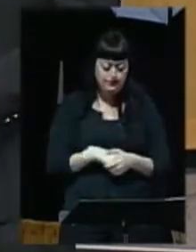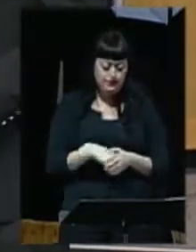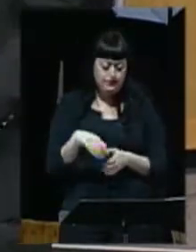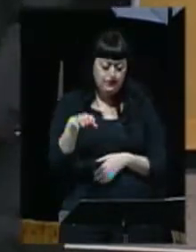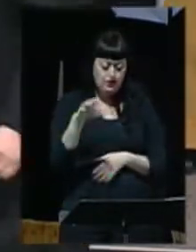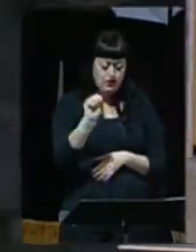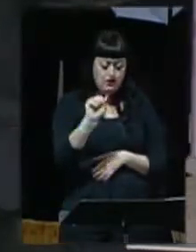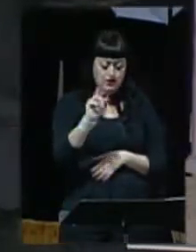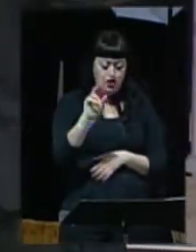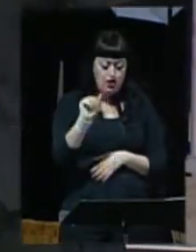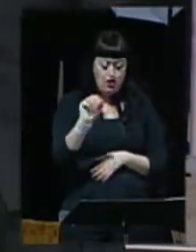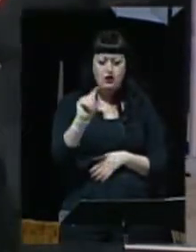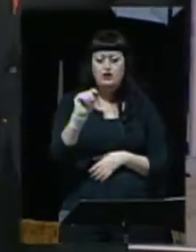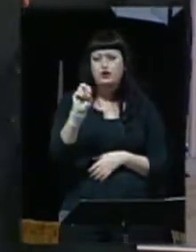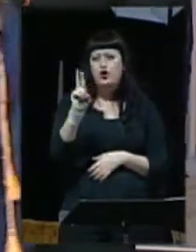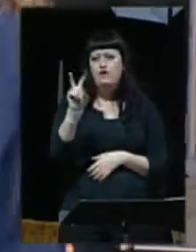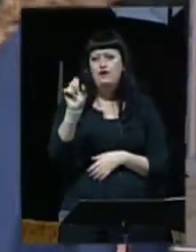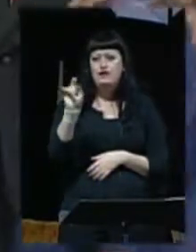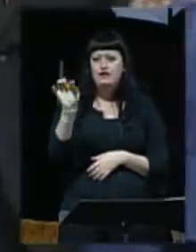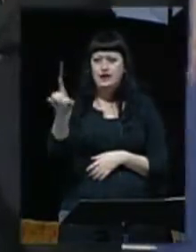Sarah Tarvestad.